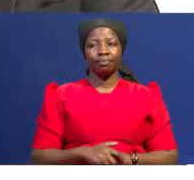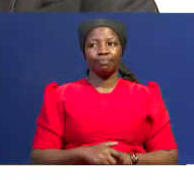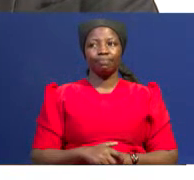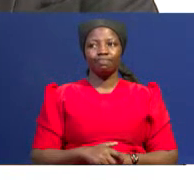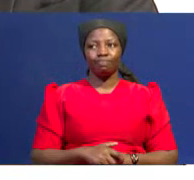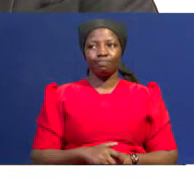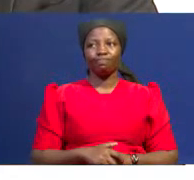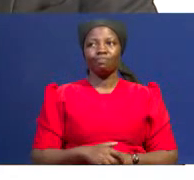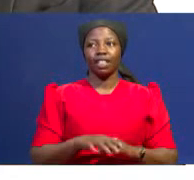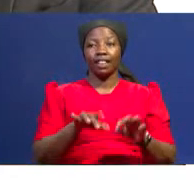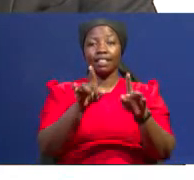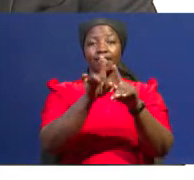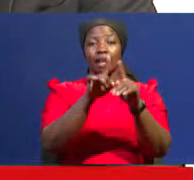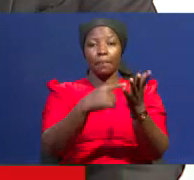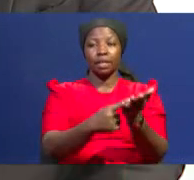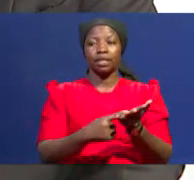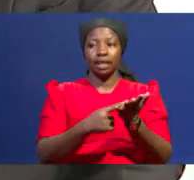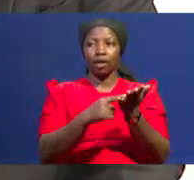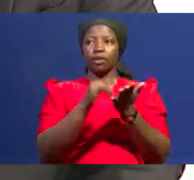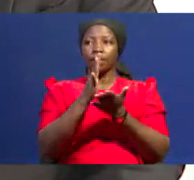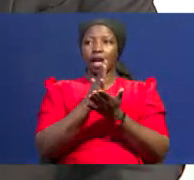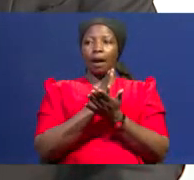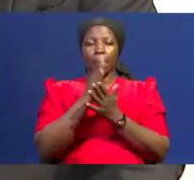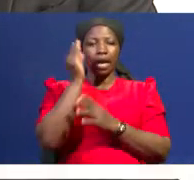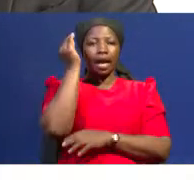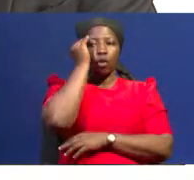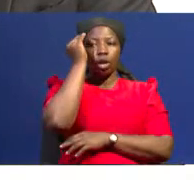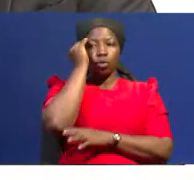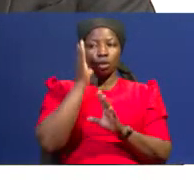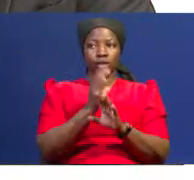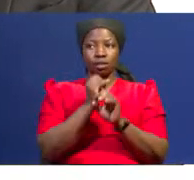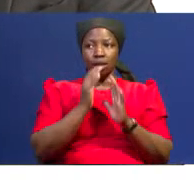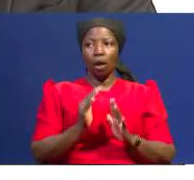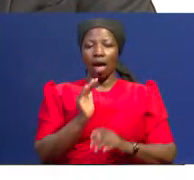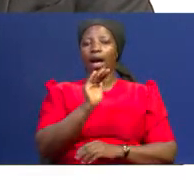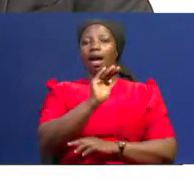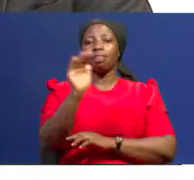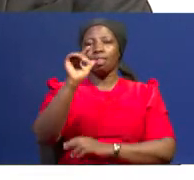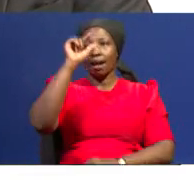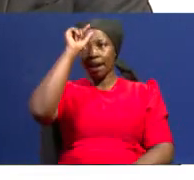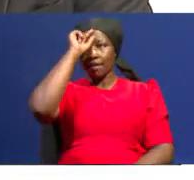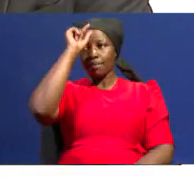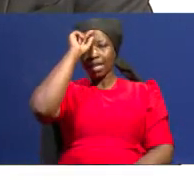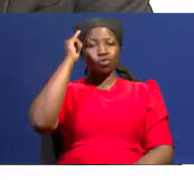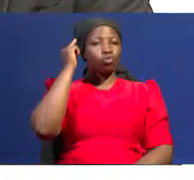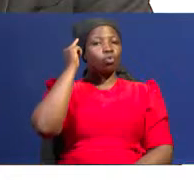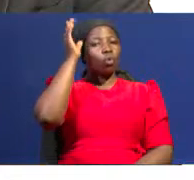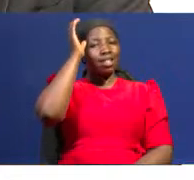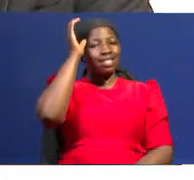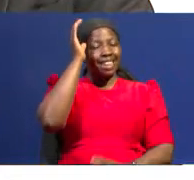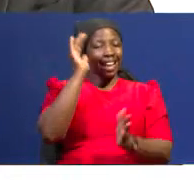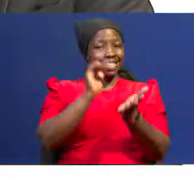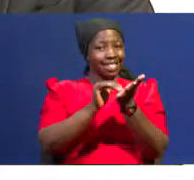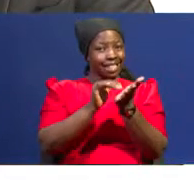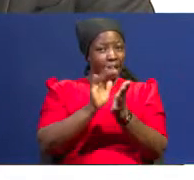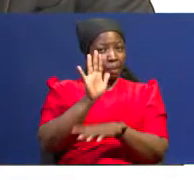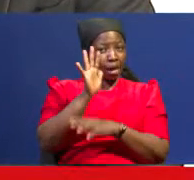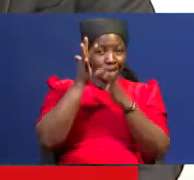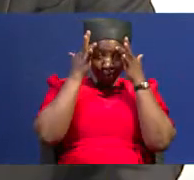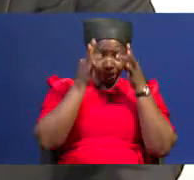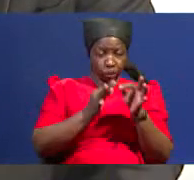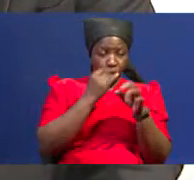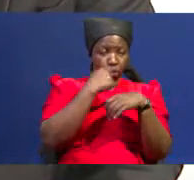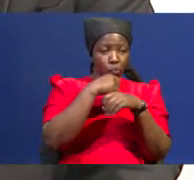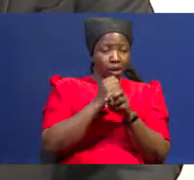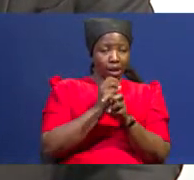Still on that debate, a section of education stakeholders is calling on the government to reconsider its decision to make